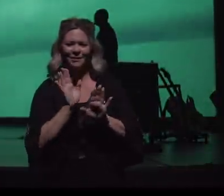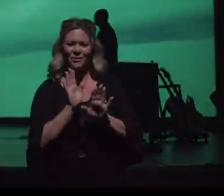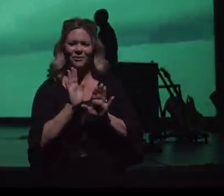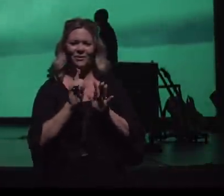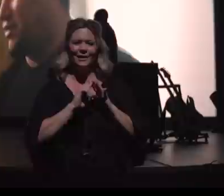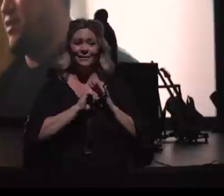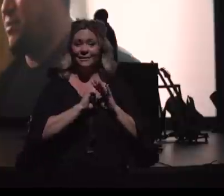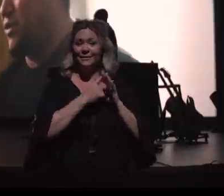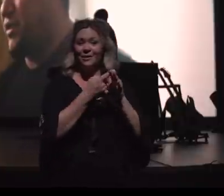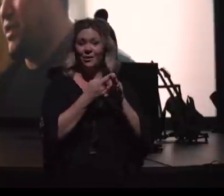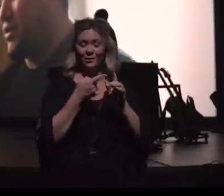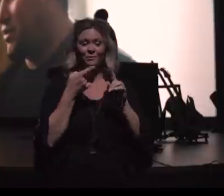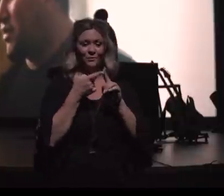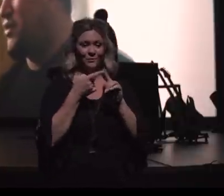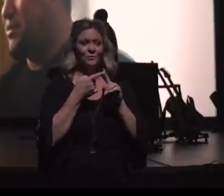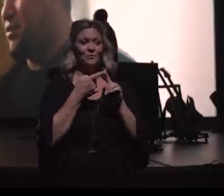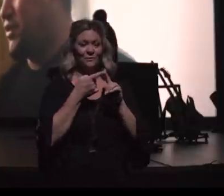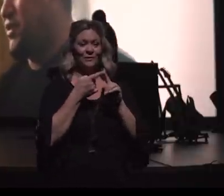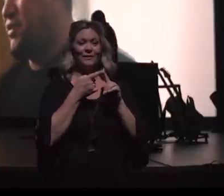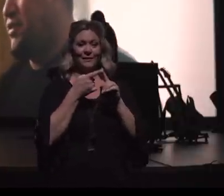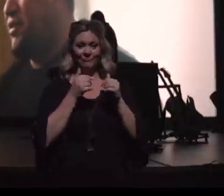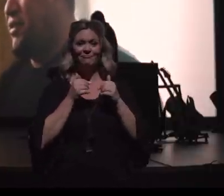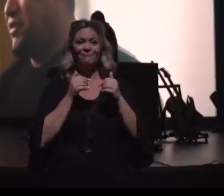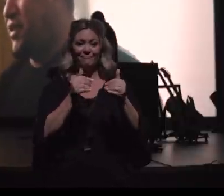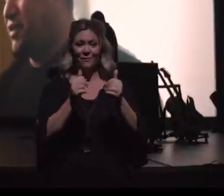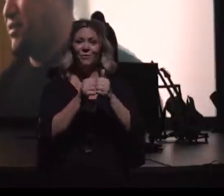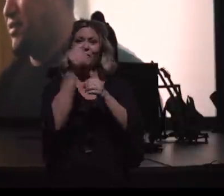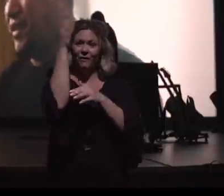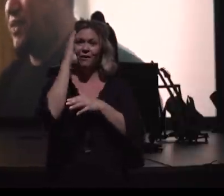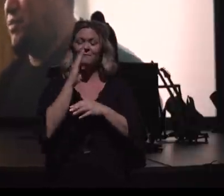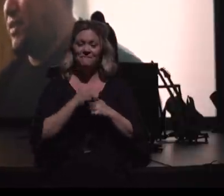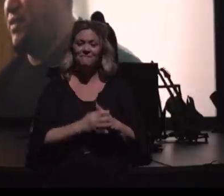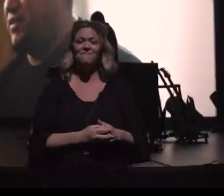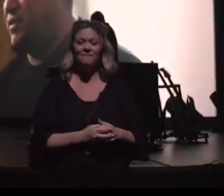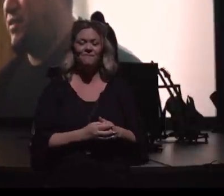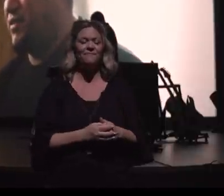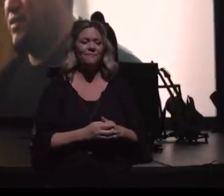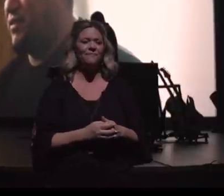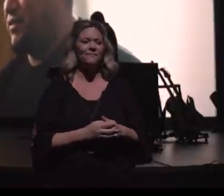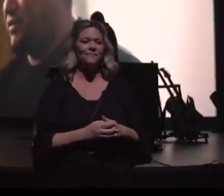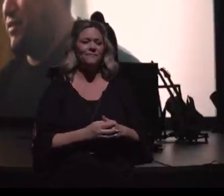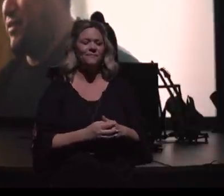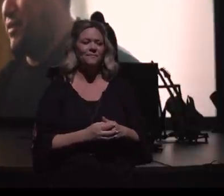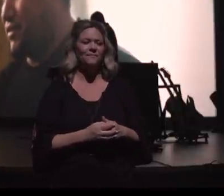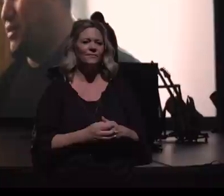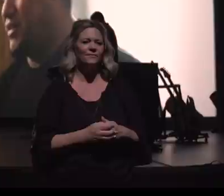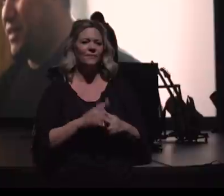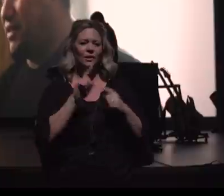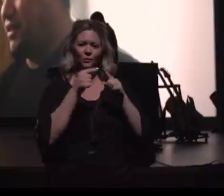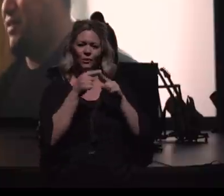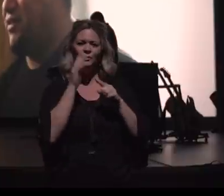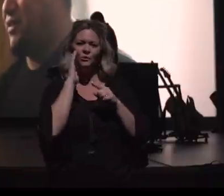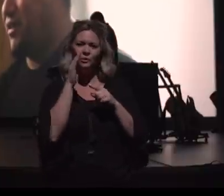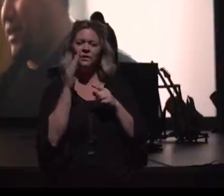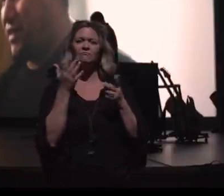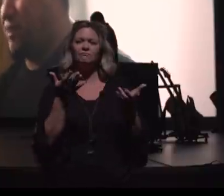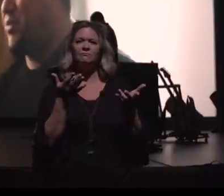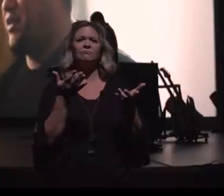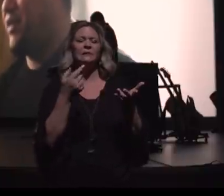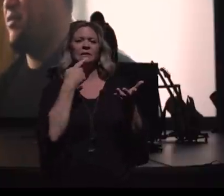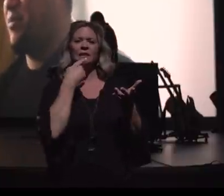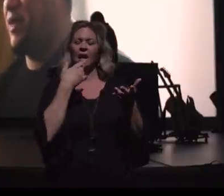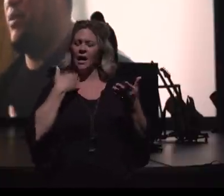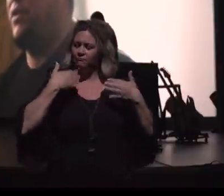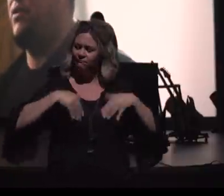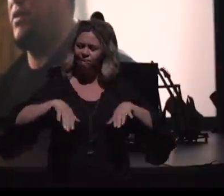just the starting point. That's your launching point. Like, that's when you're gonna say it, like, I give